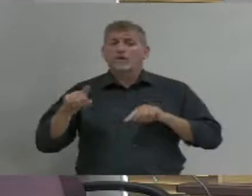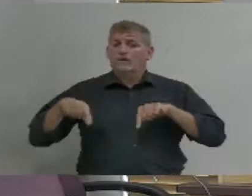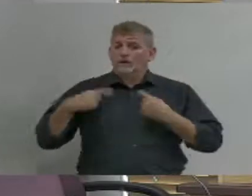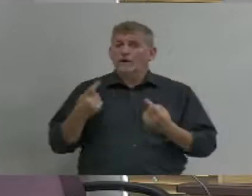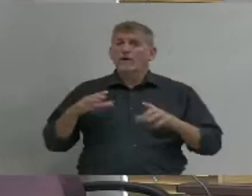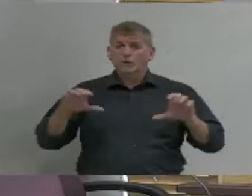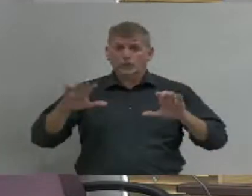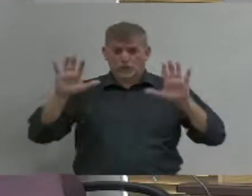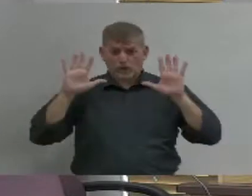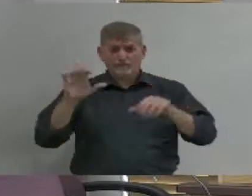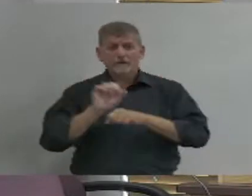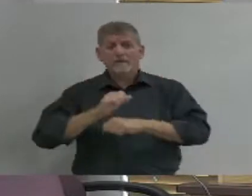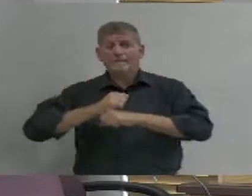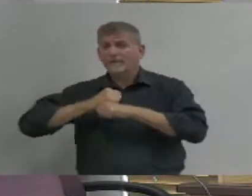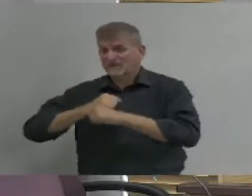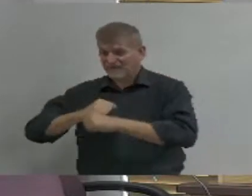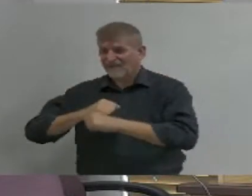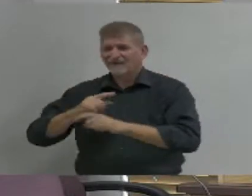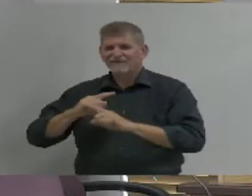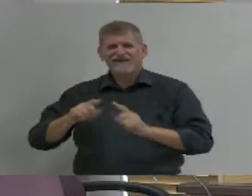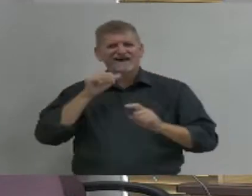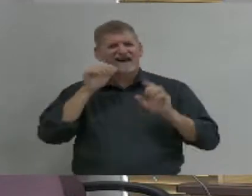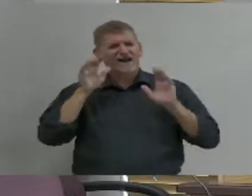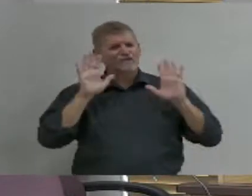forward. Thank you.